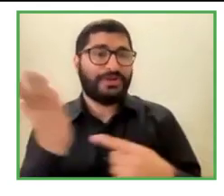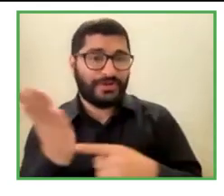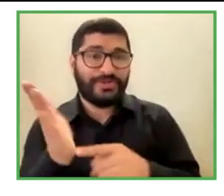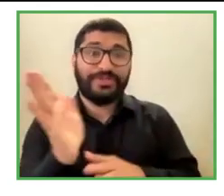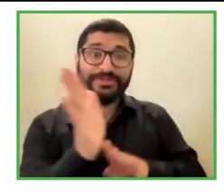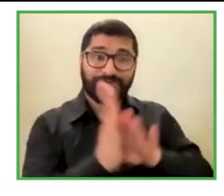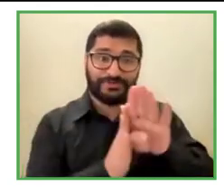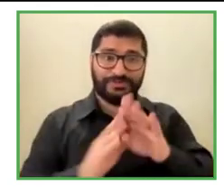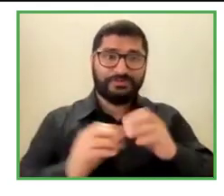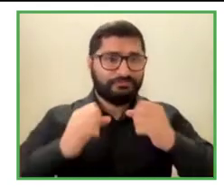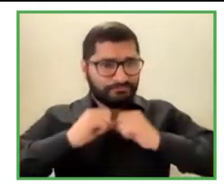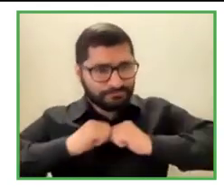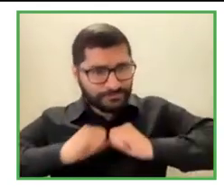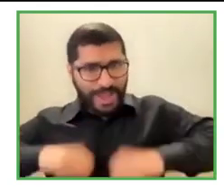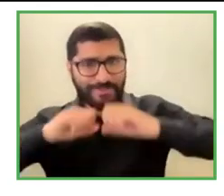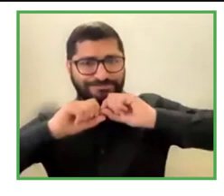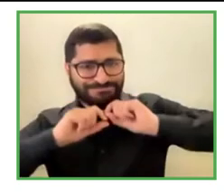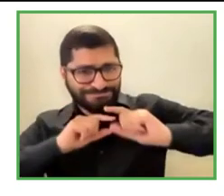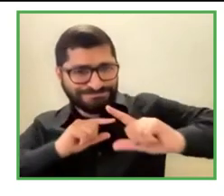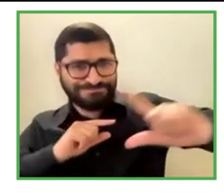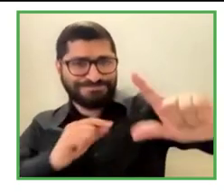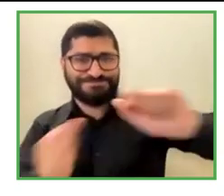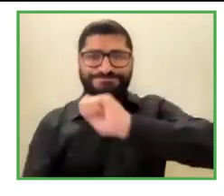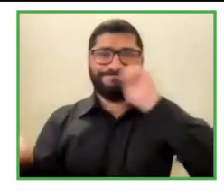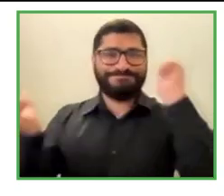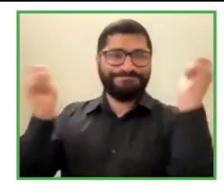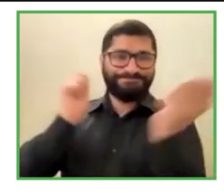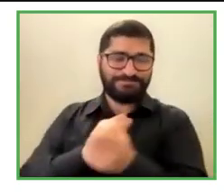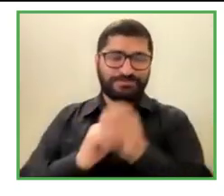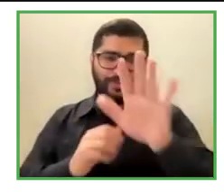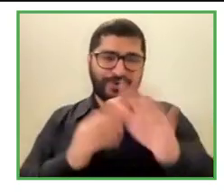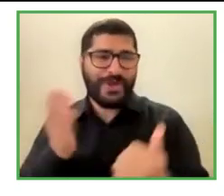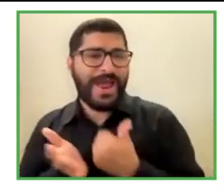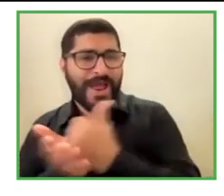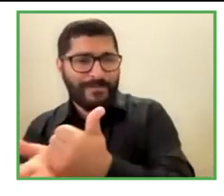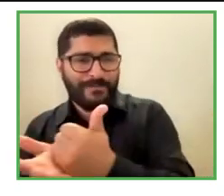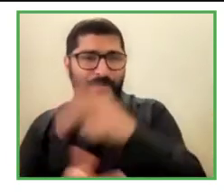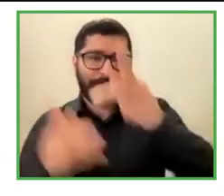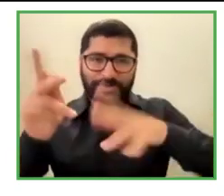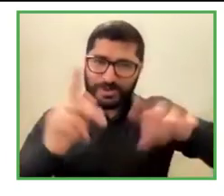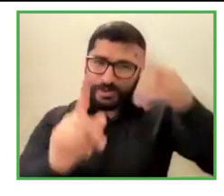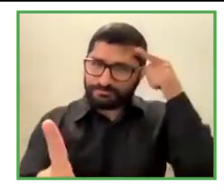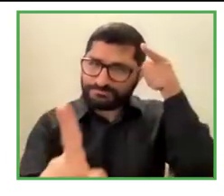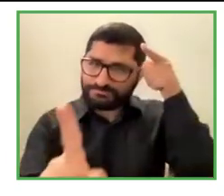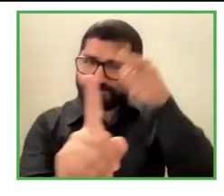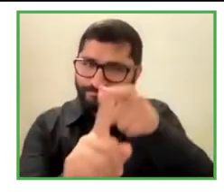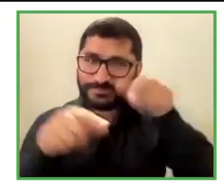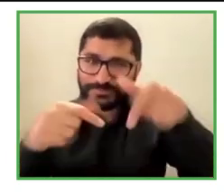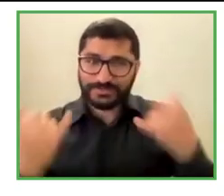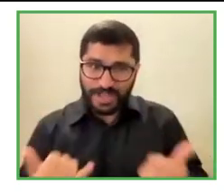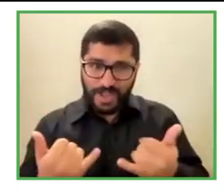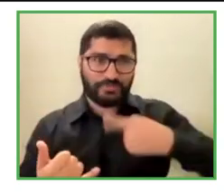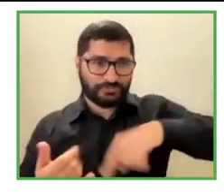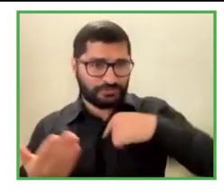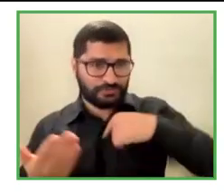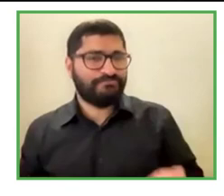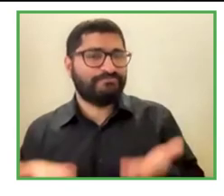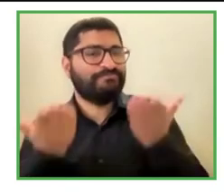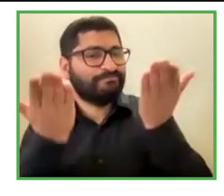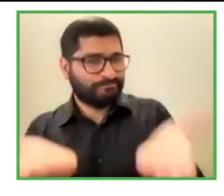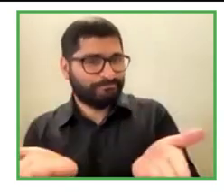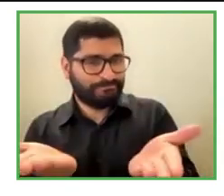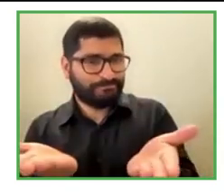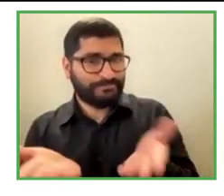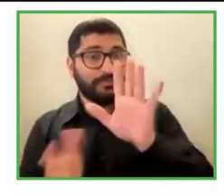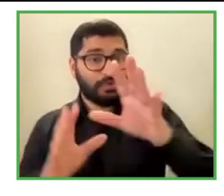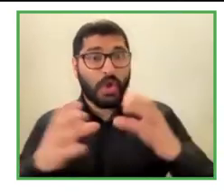to improve the offer of adaptations and personalized, customized help that